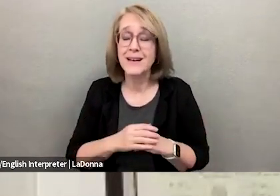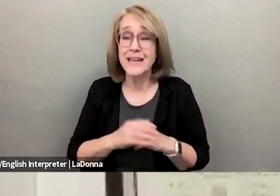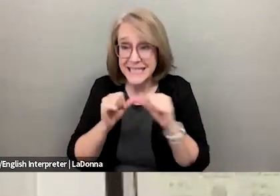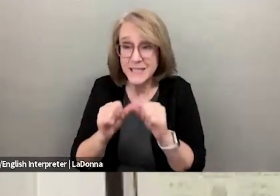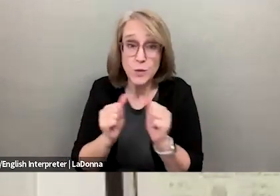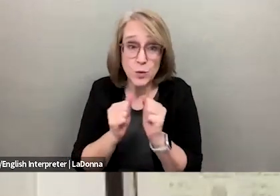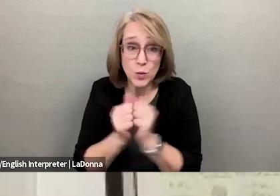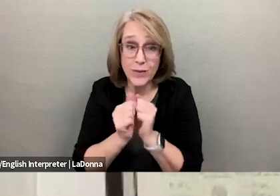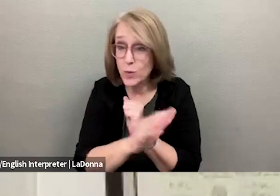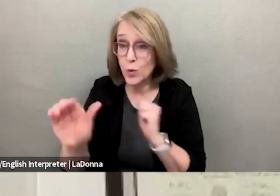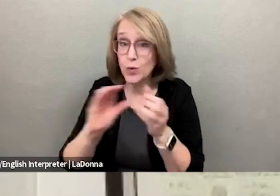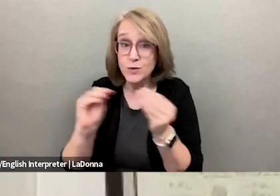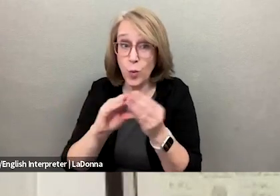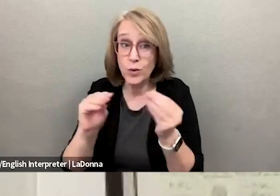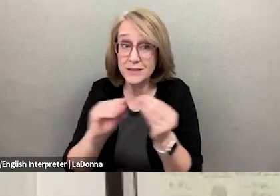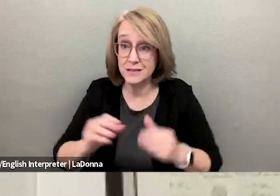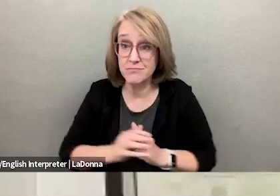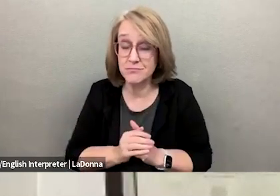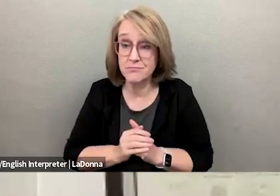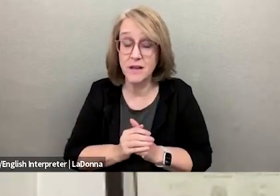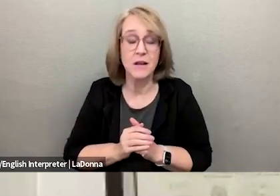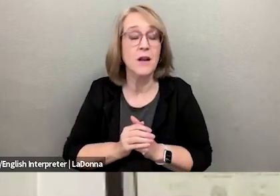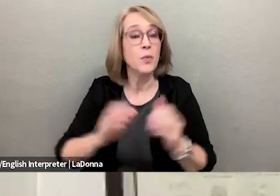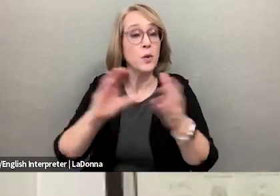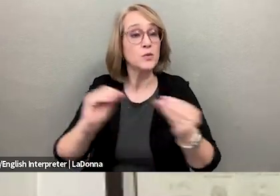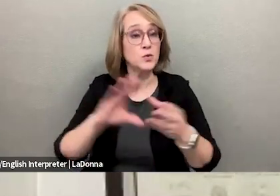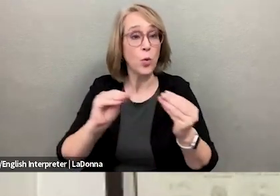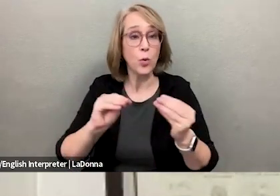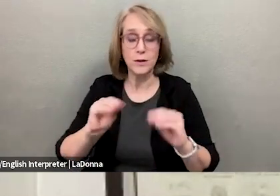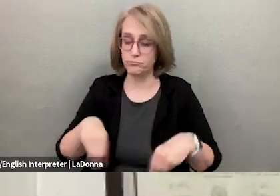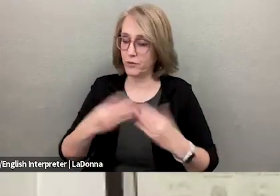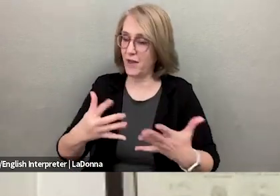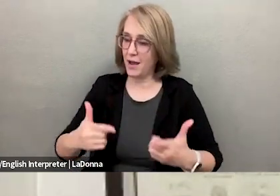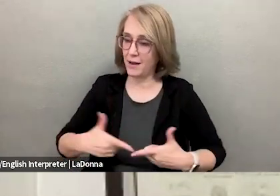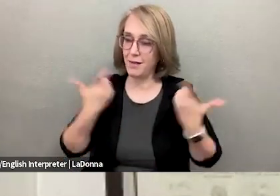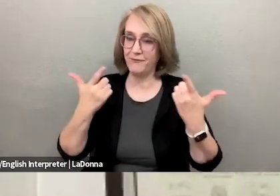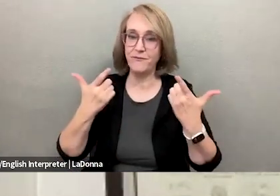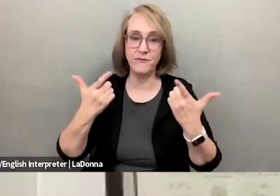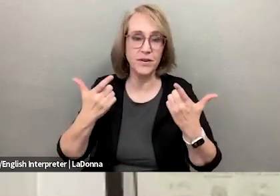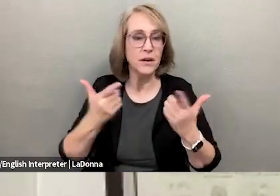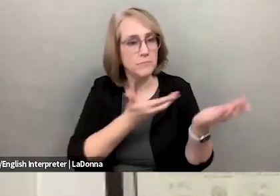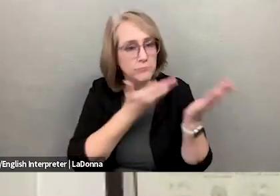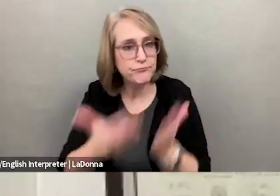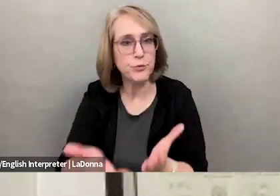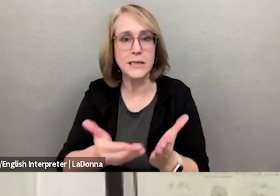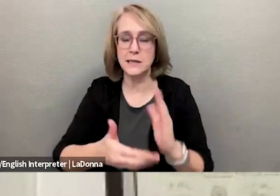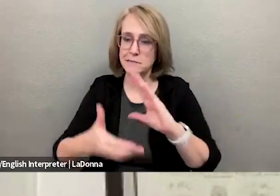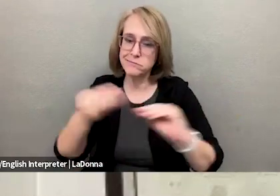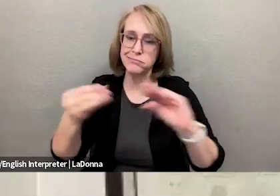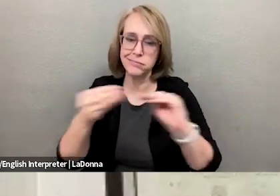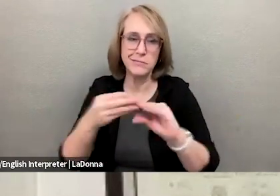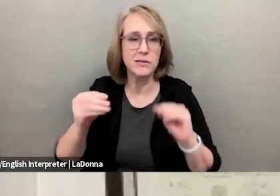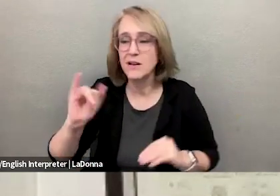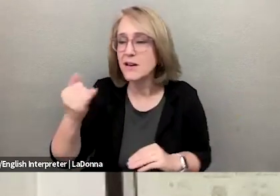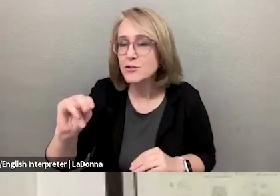stories that bring, these actions to life and bring those to the table. I think, Jonathan, you've done